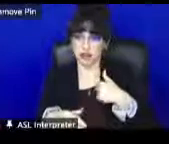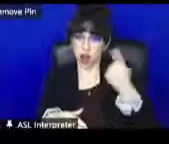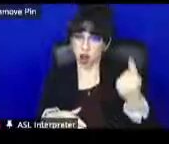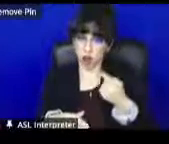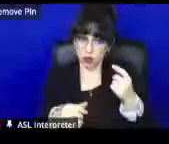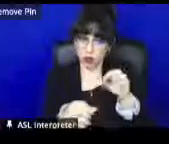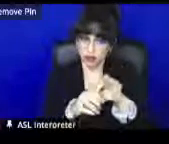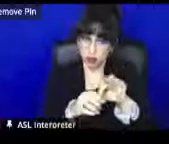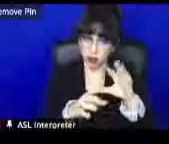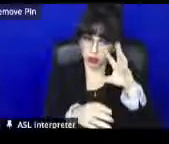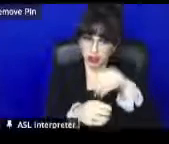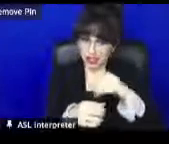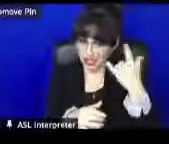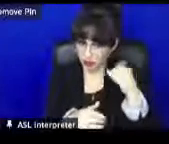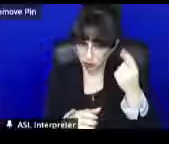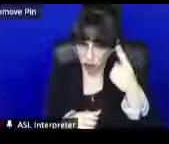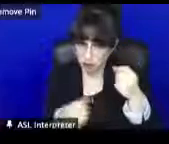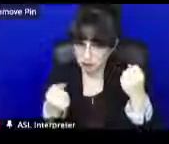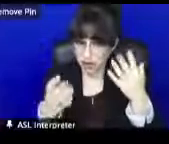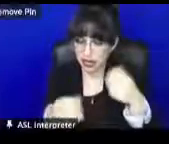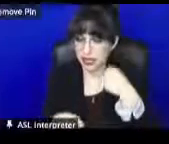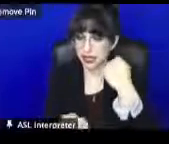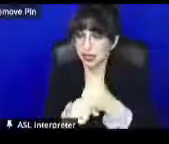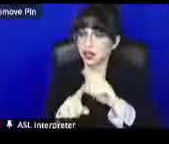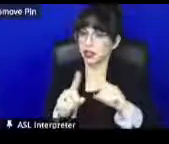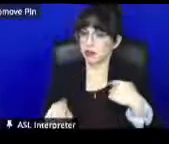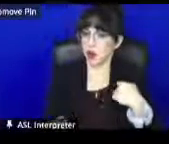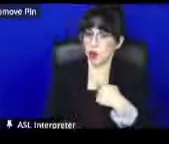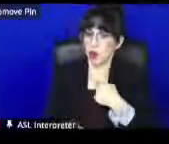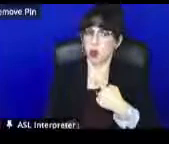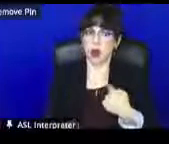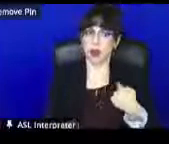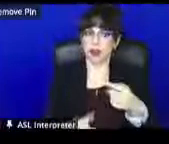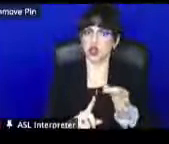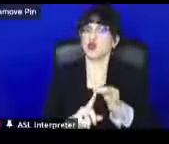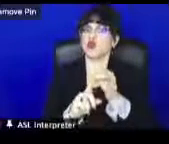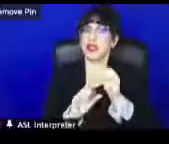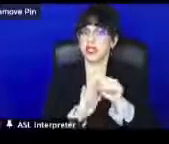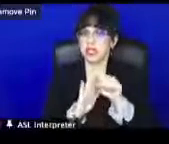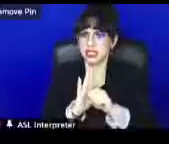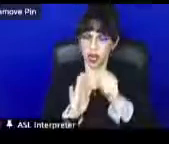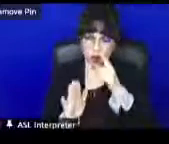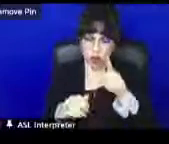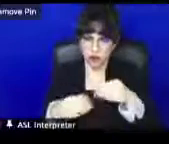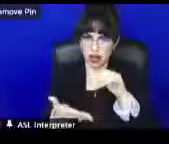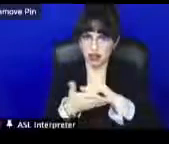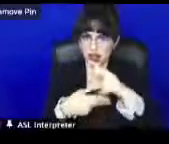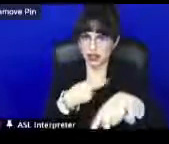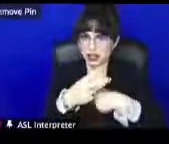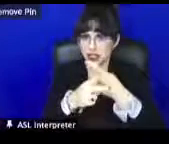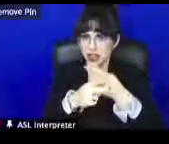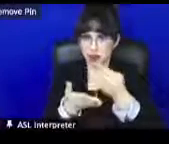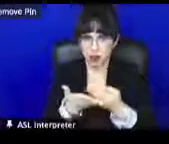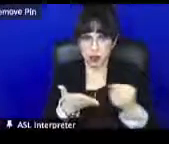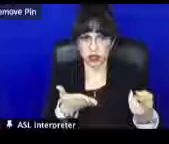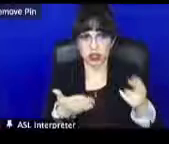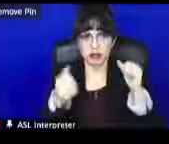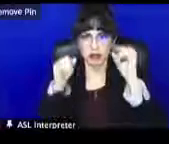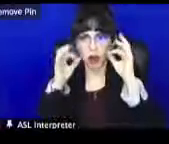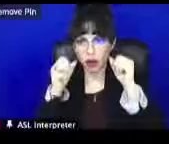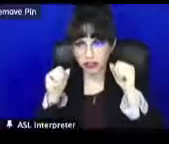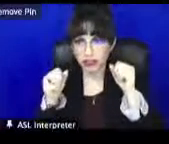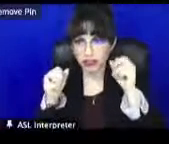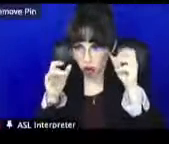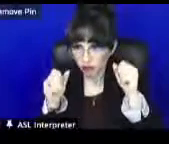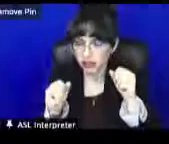but we're one of the few states that do that. And it's a marvelous, marvelous thing, because it